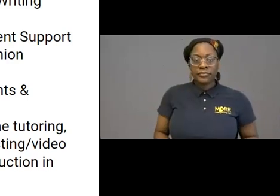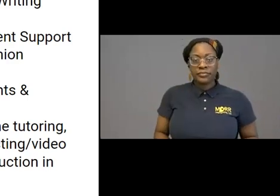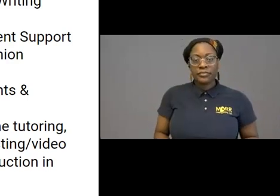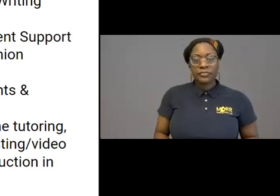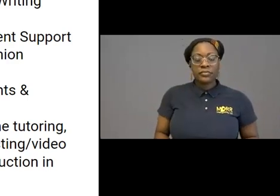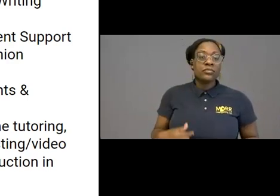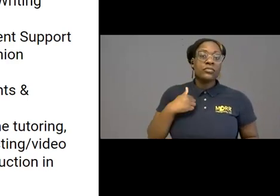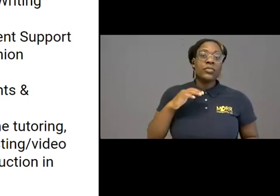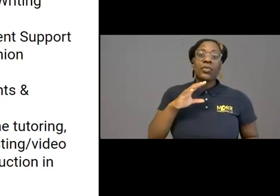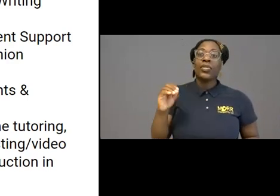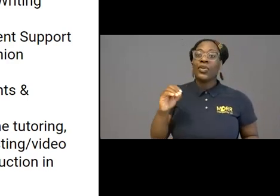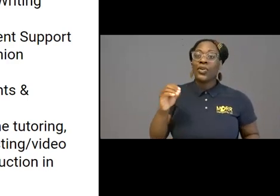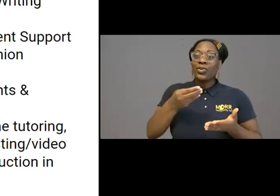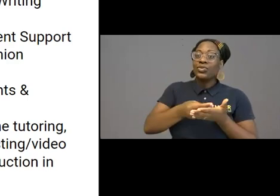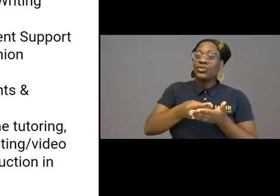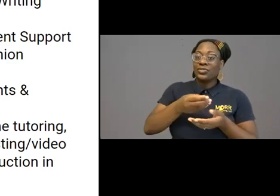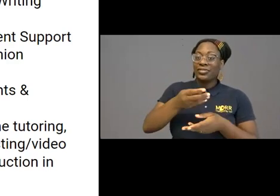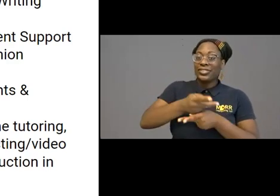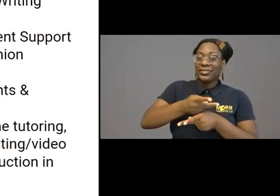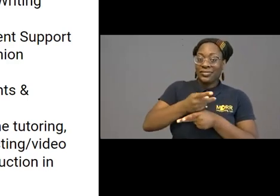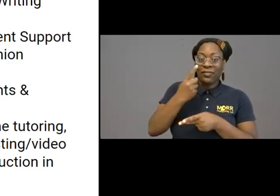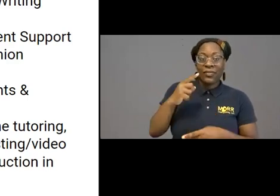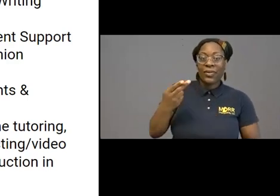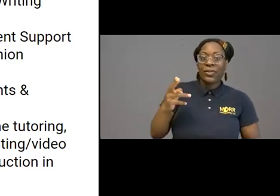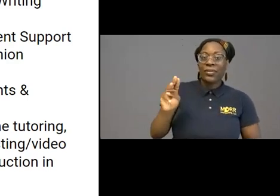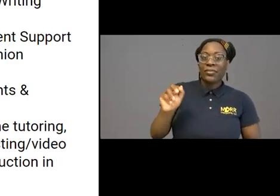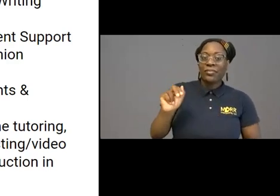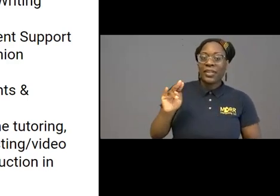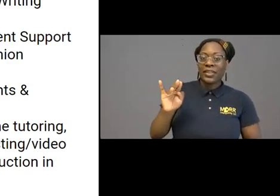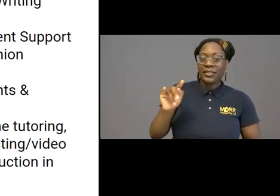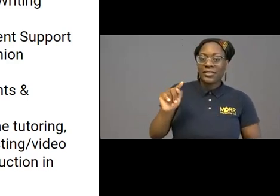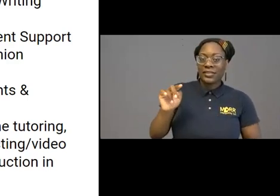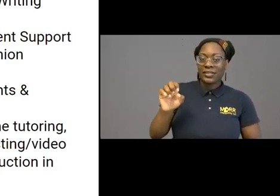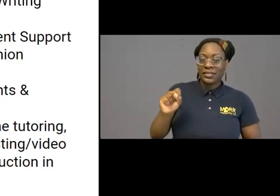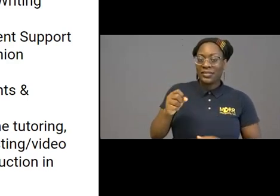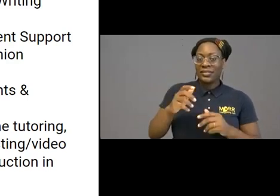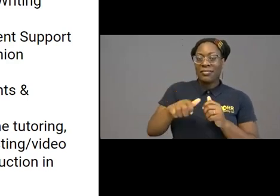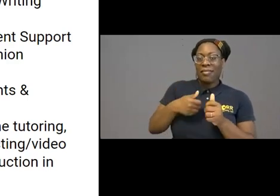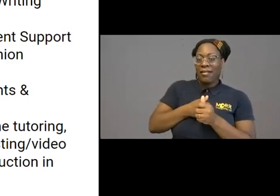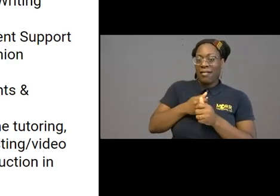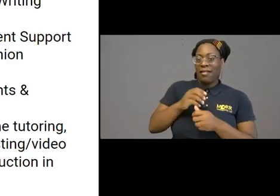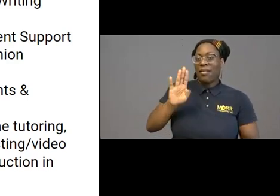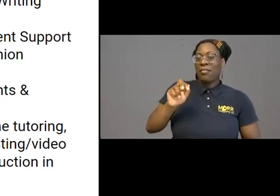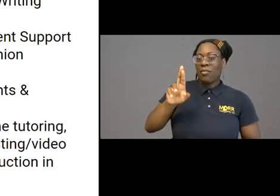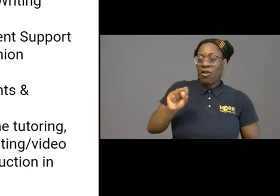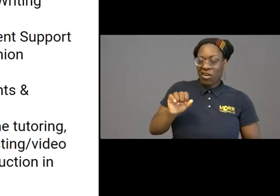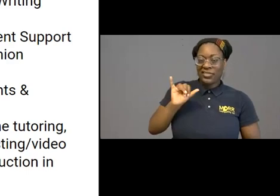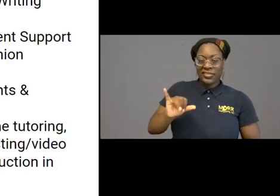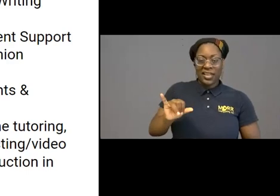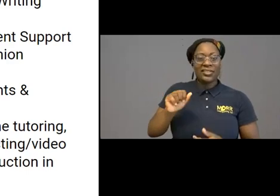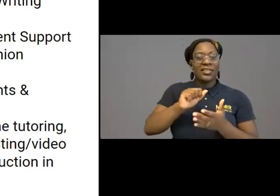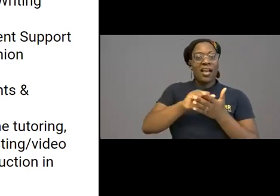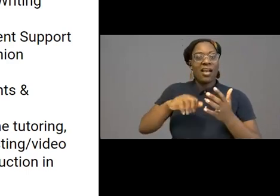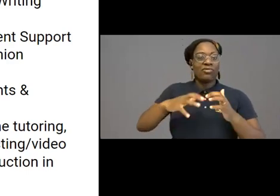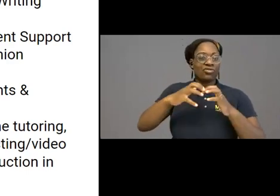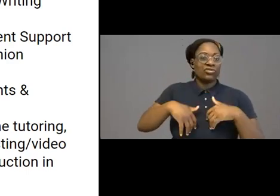of Humanities Behind Bars, which is an abolitionist group here in Norfolk, Virginia. And we do a lot of different things, but